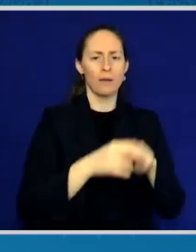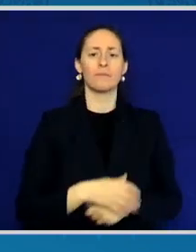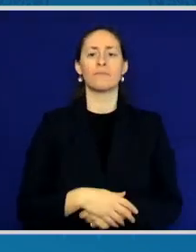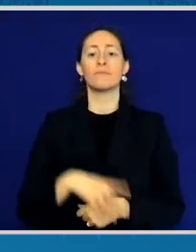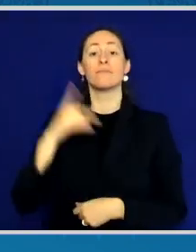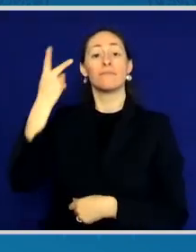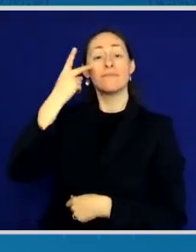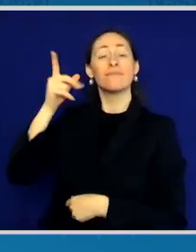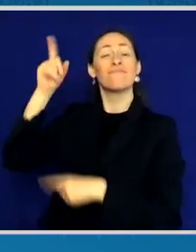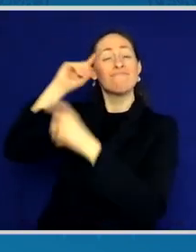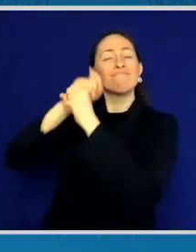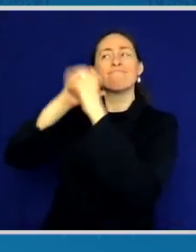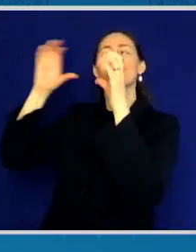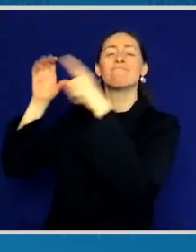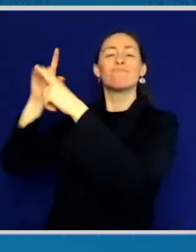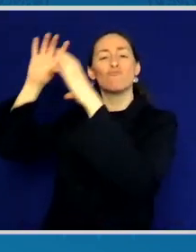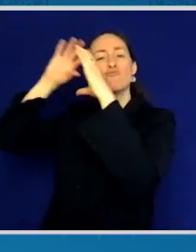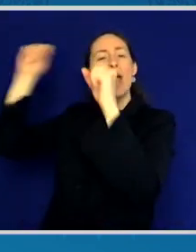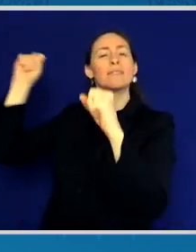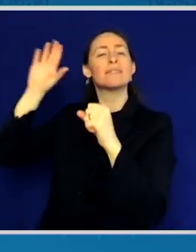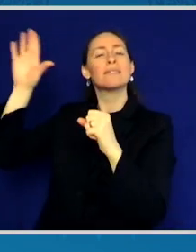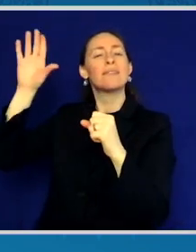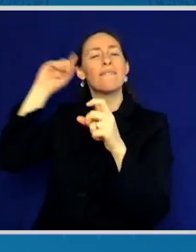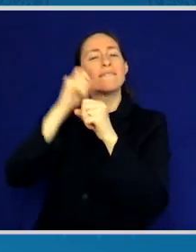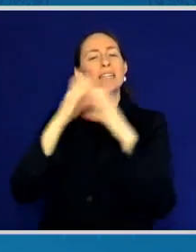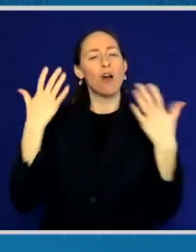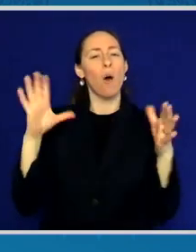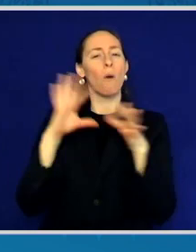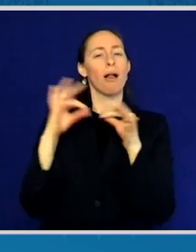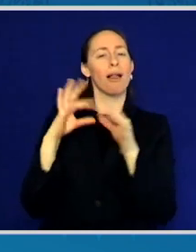about this. He talked about it a couple of days ago at